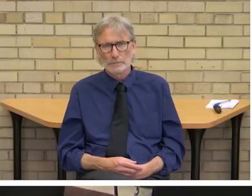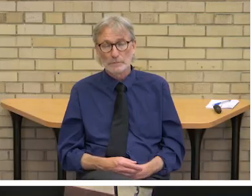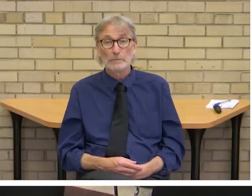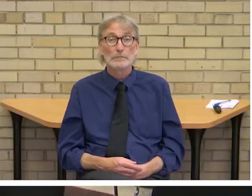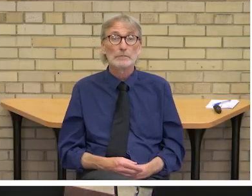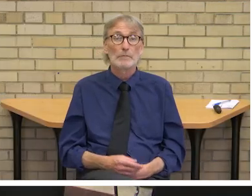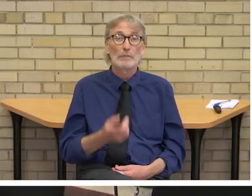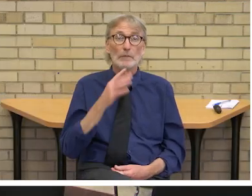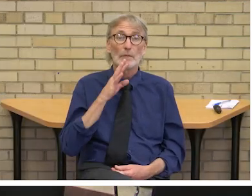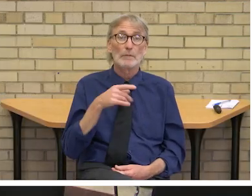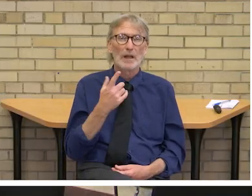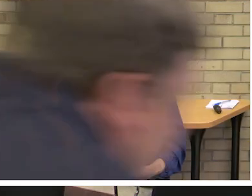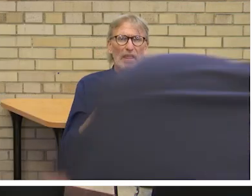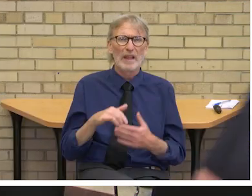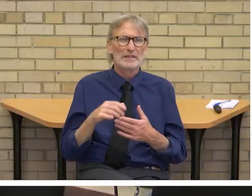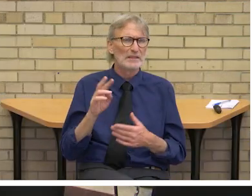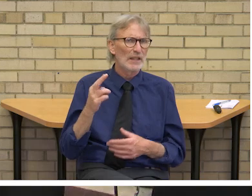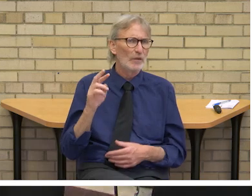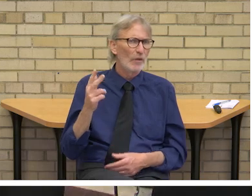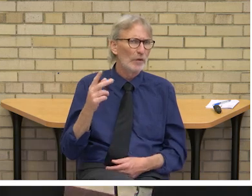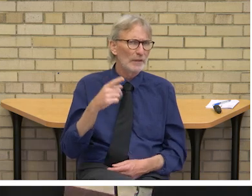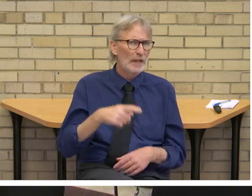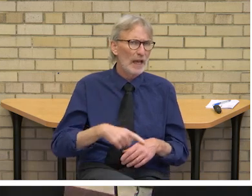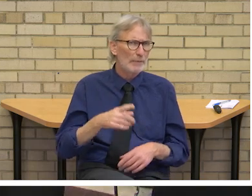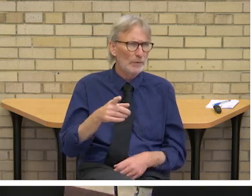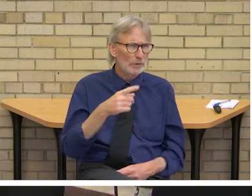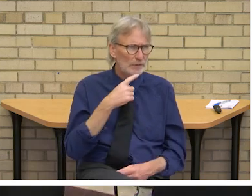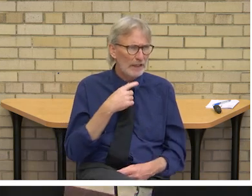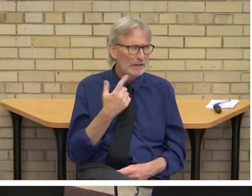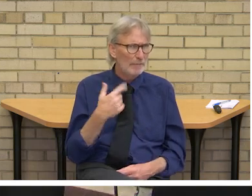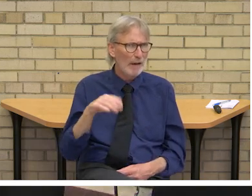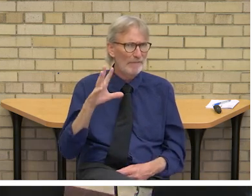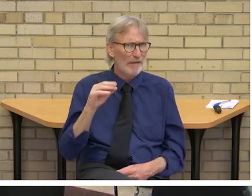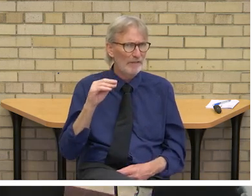This is about the second or third time, if I'm not mistaken, you said 50-year lifespan.